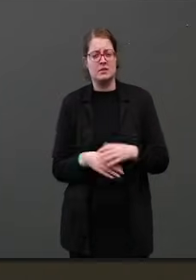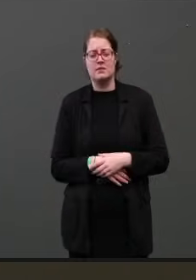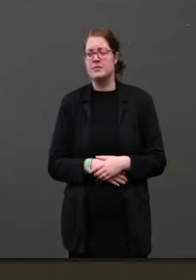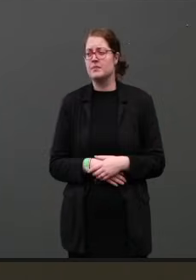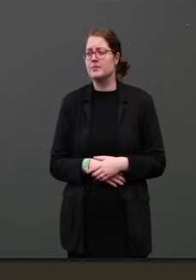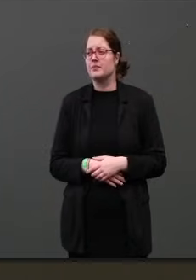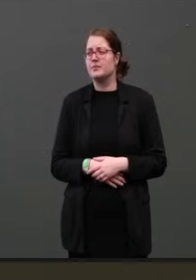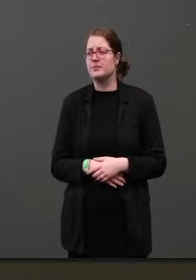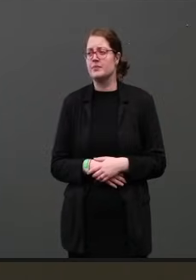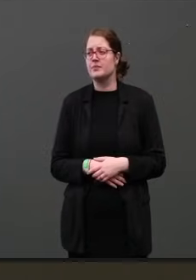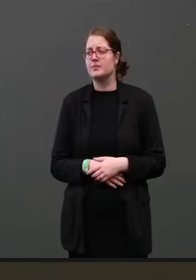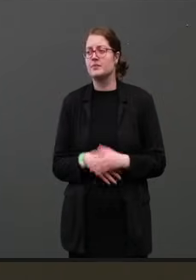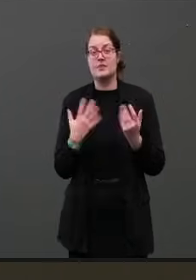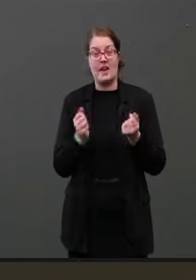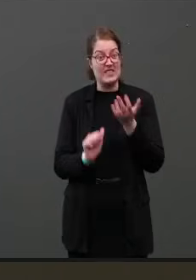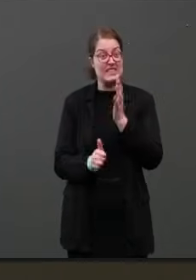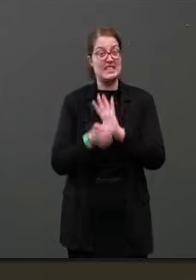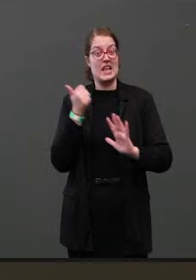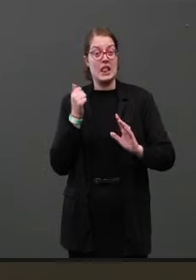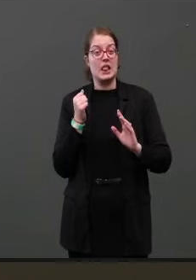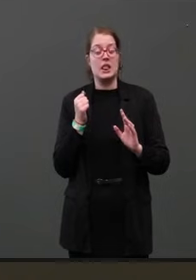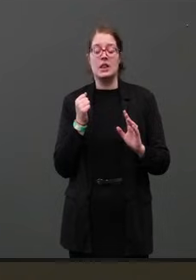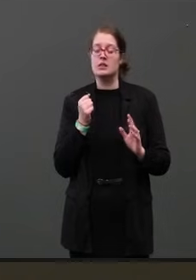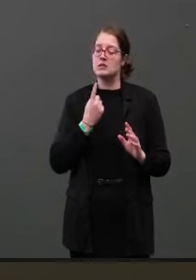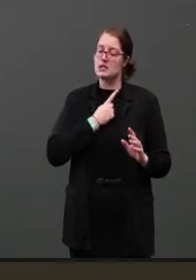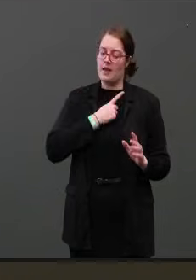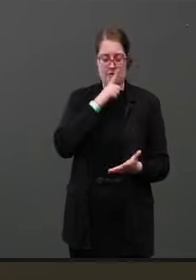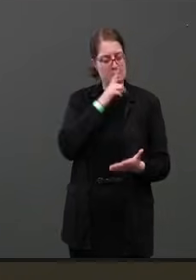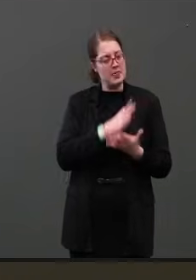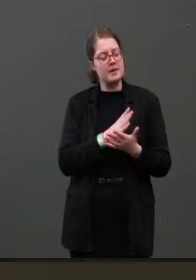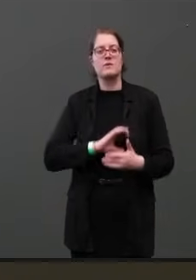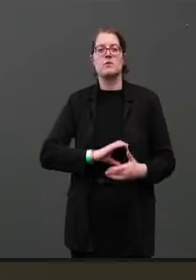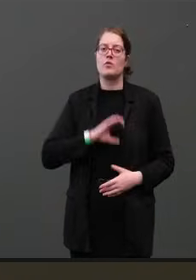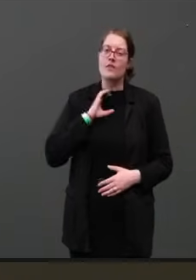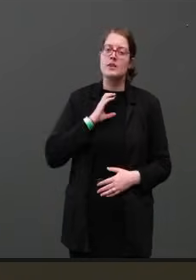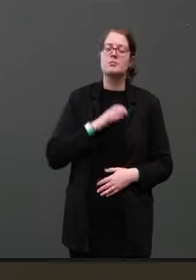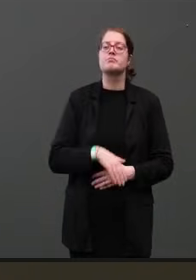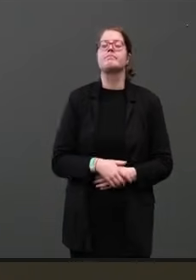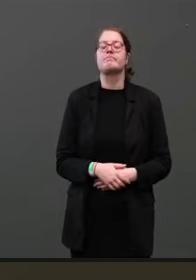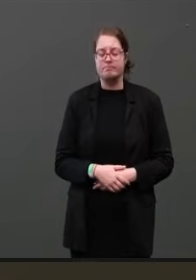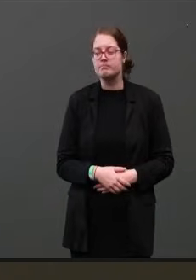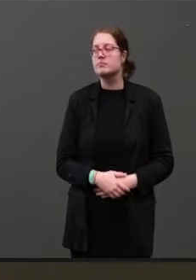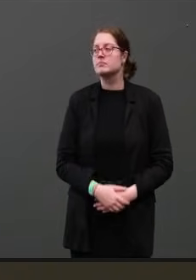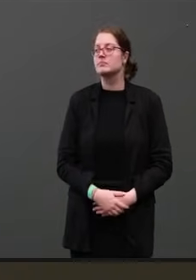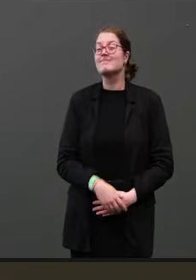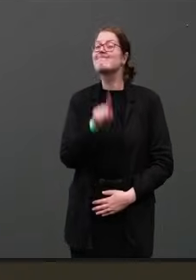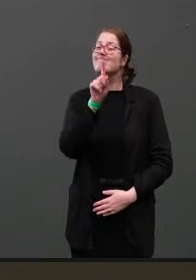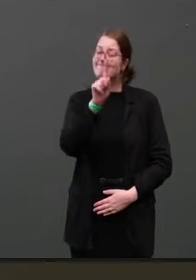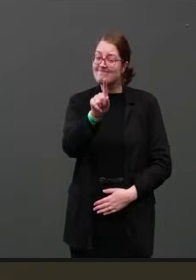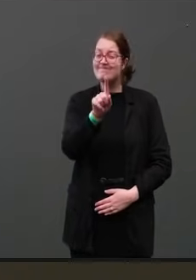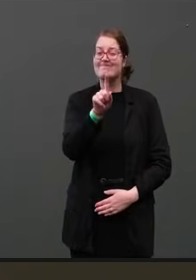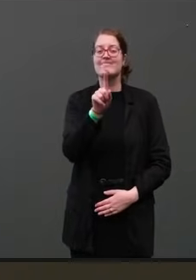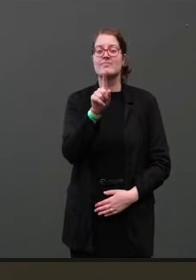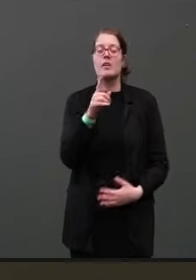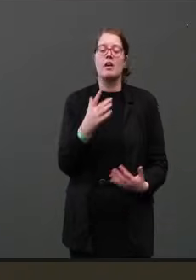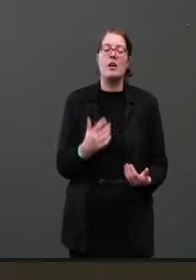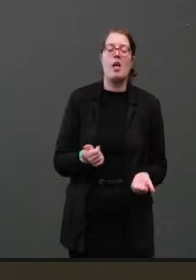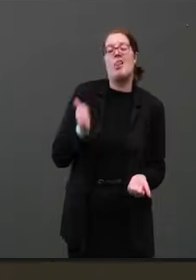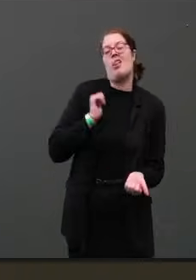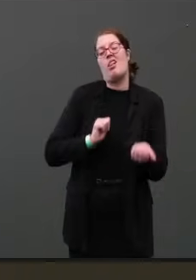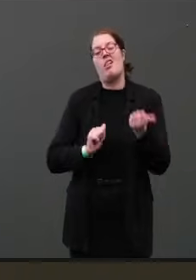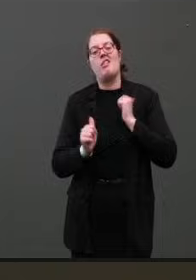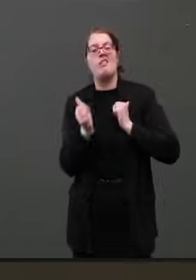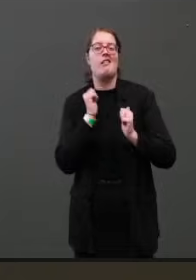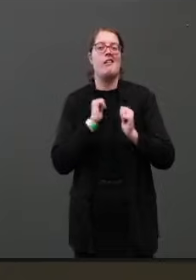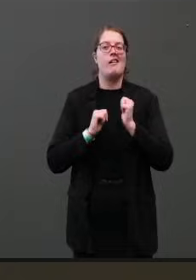do so, and that takes self-belief and confidence. But you mustn't be overconfident, because